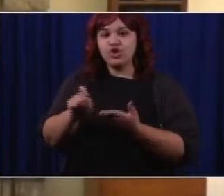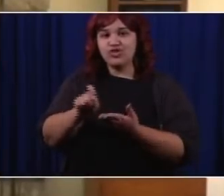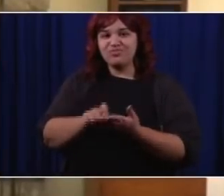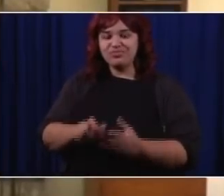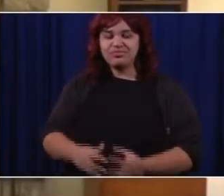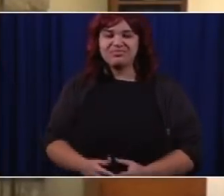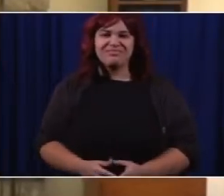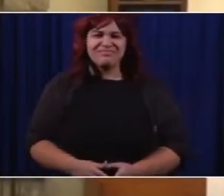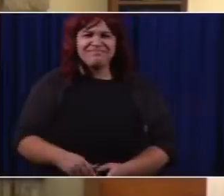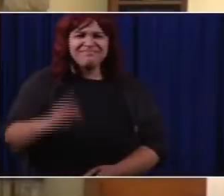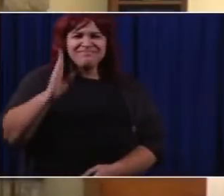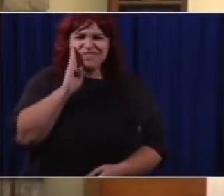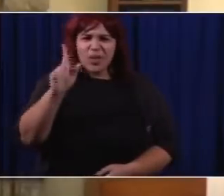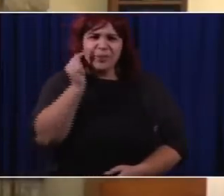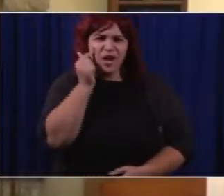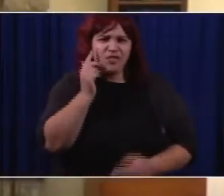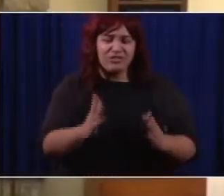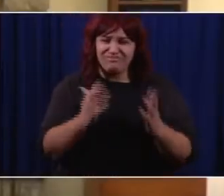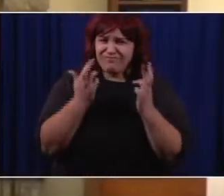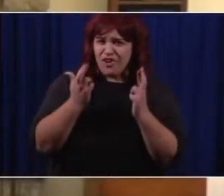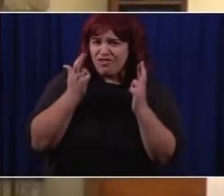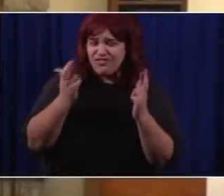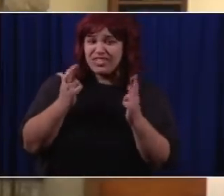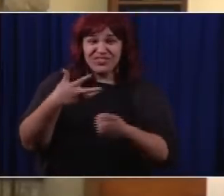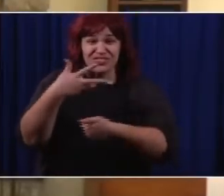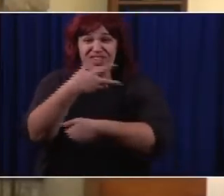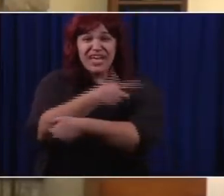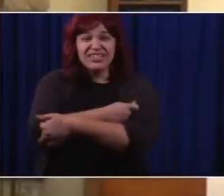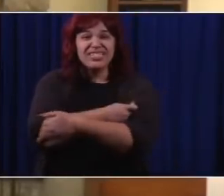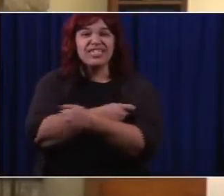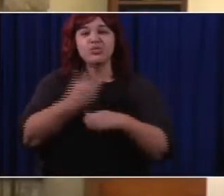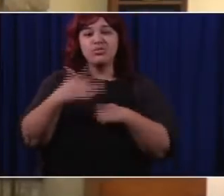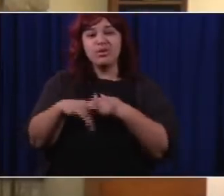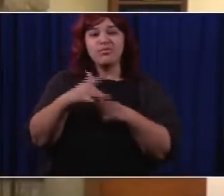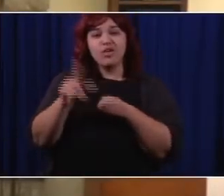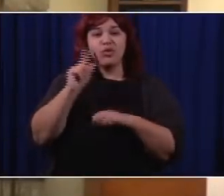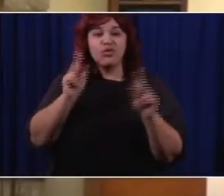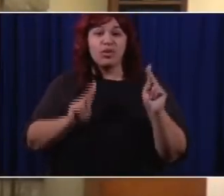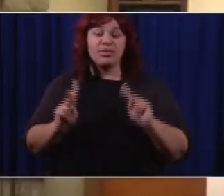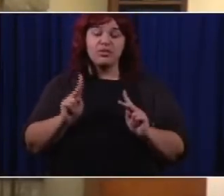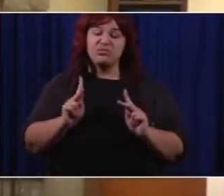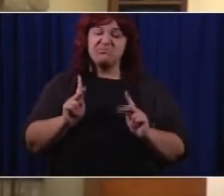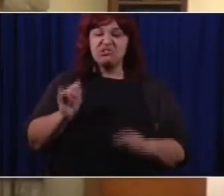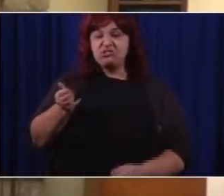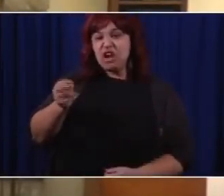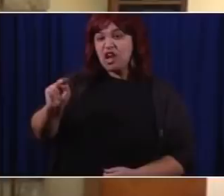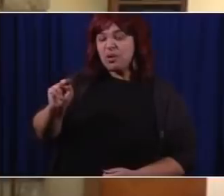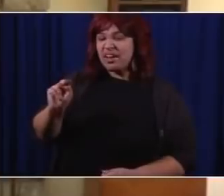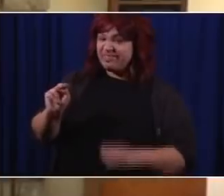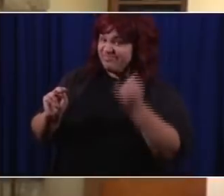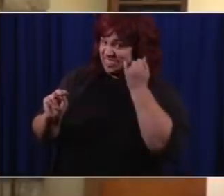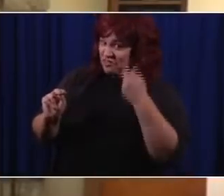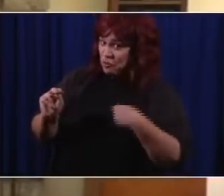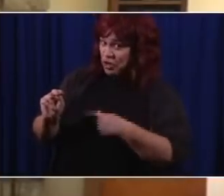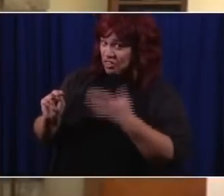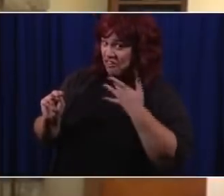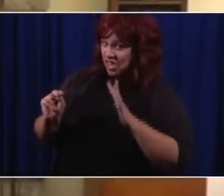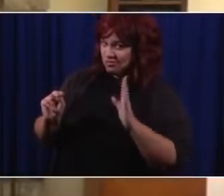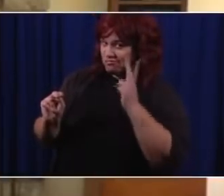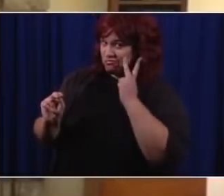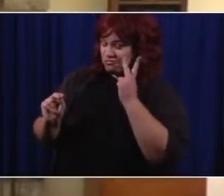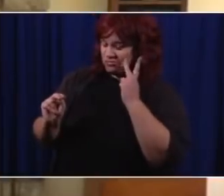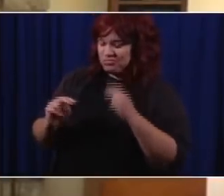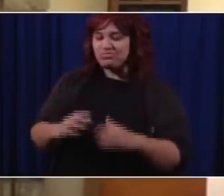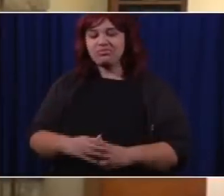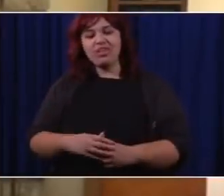Hopefully vaccines will start coming online maybe in January if we're really lucky. And I know you're thinking about